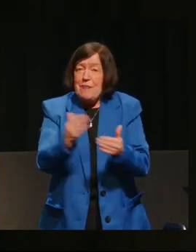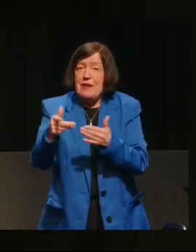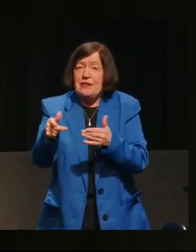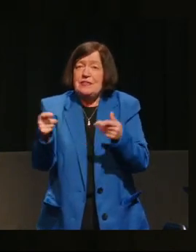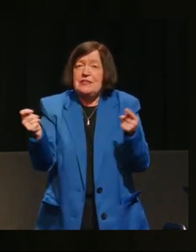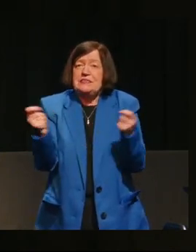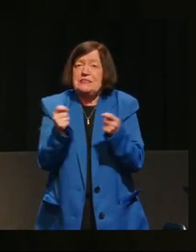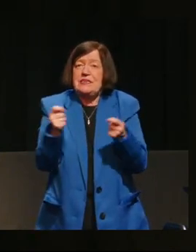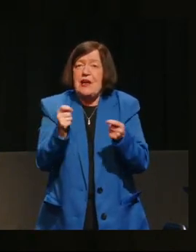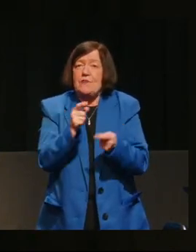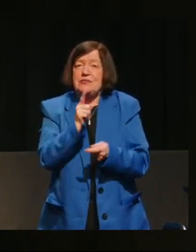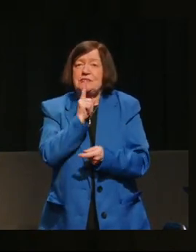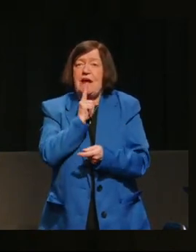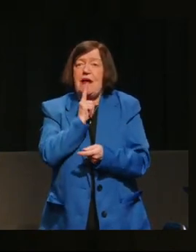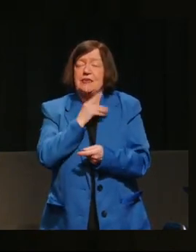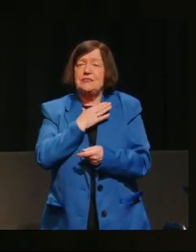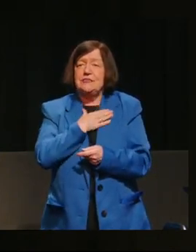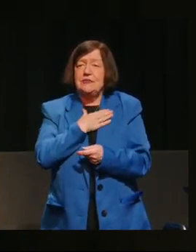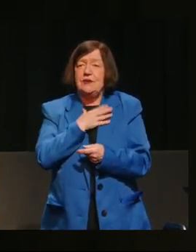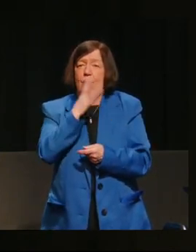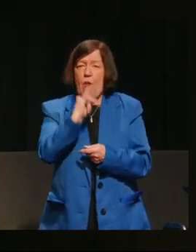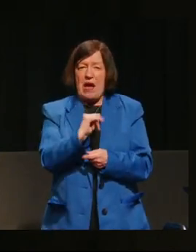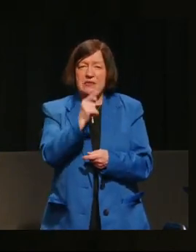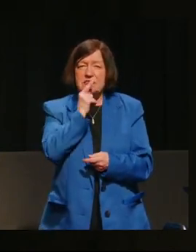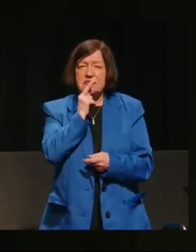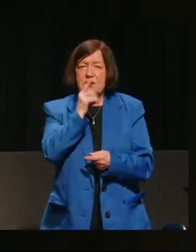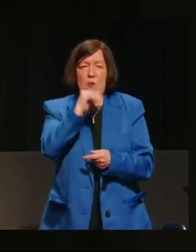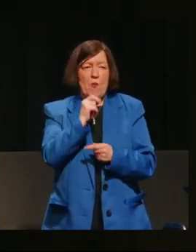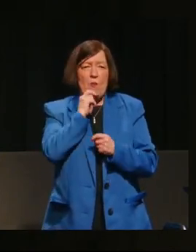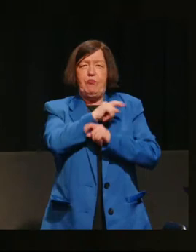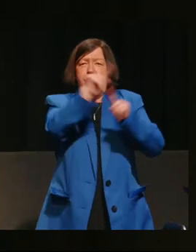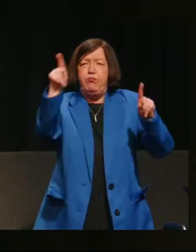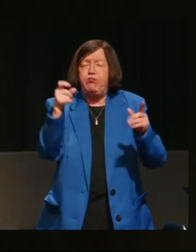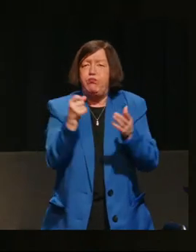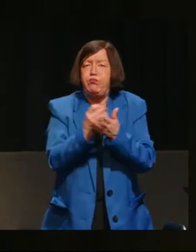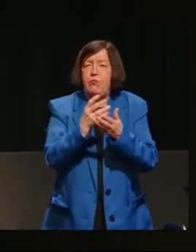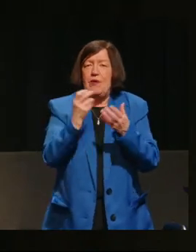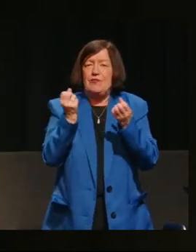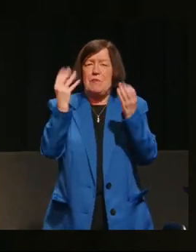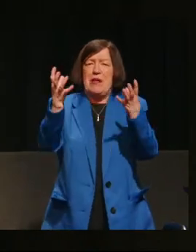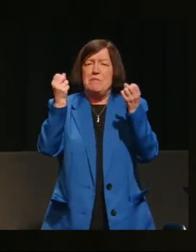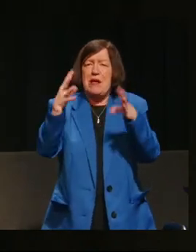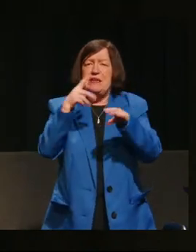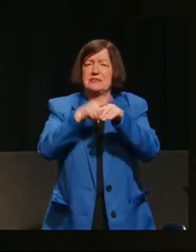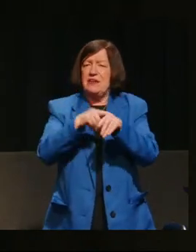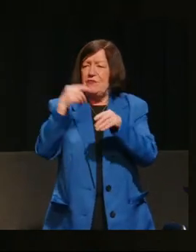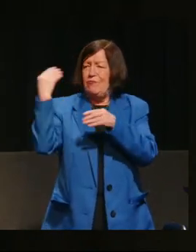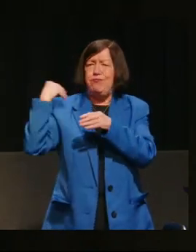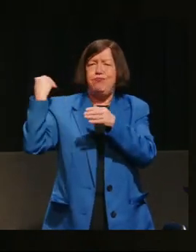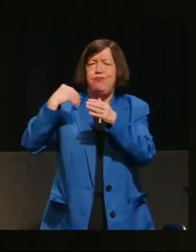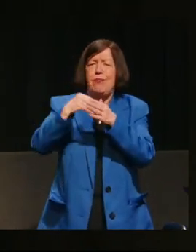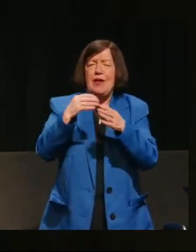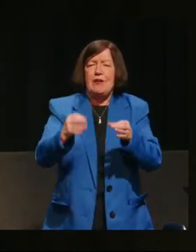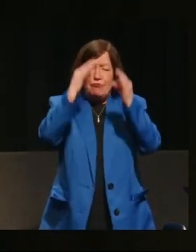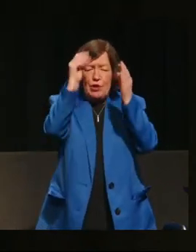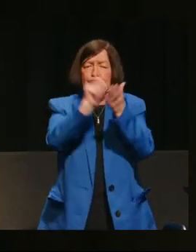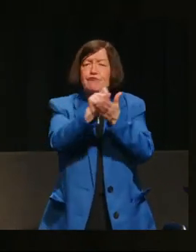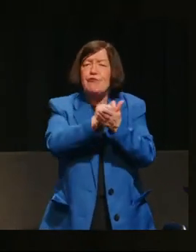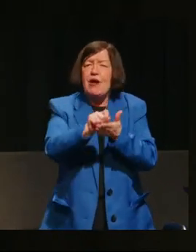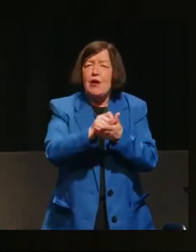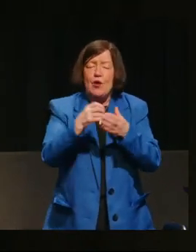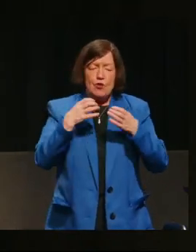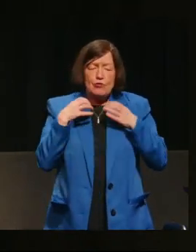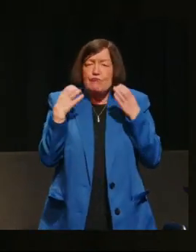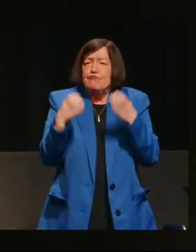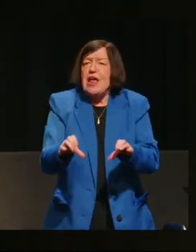terrible silence to me. Why speak? Why tell the tale told so many times already by great writers or